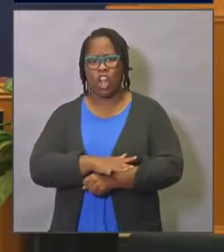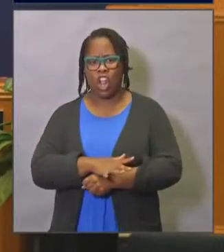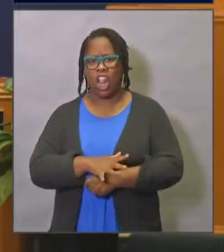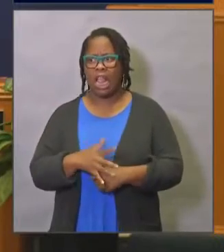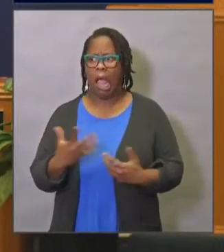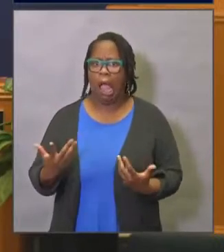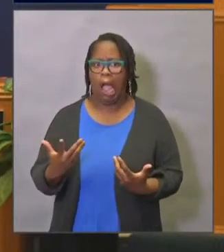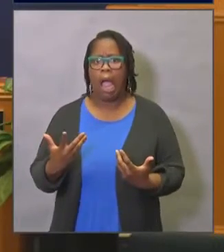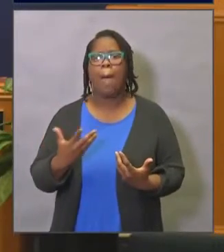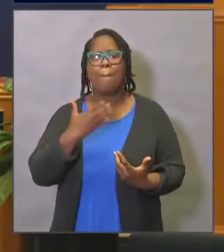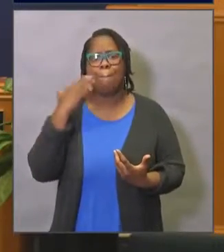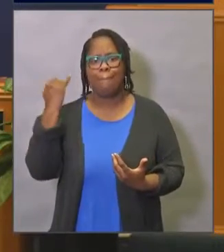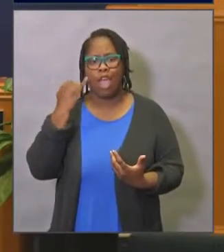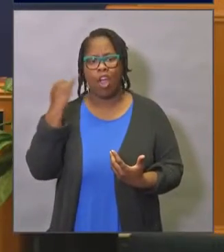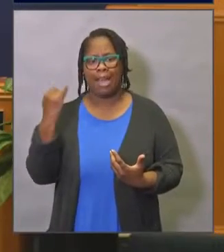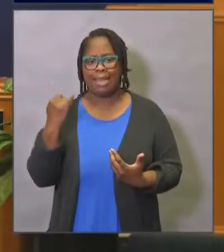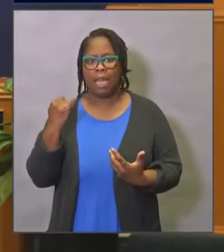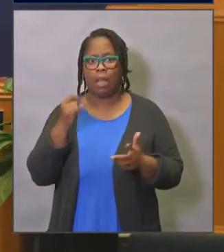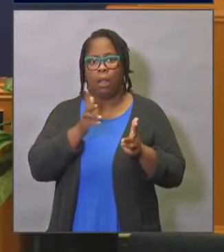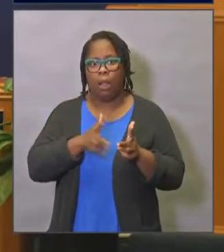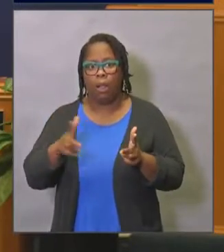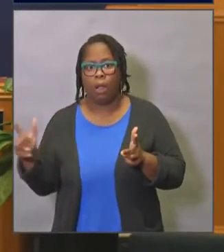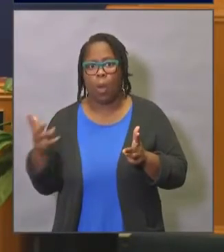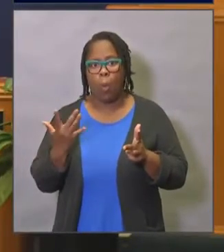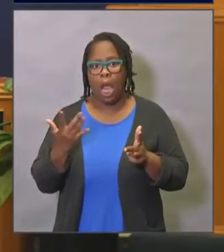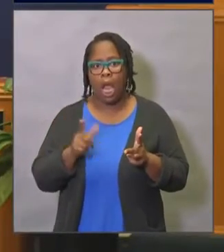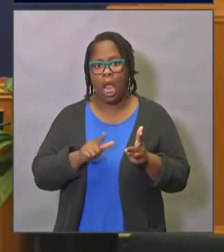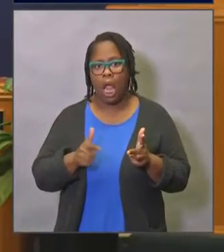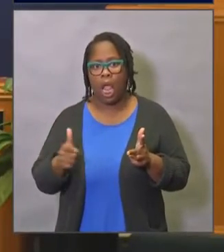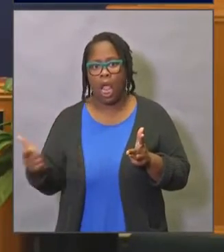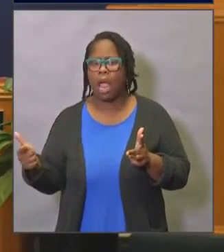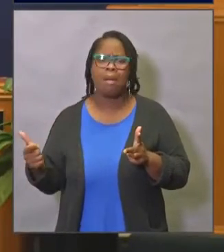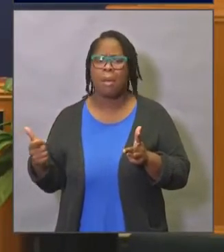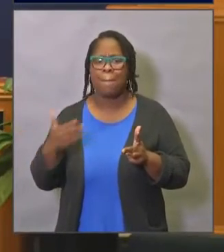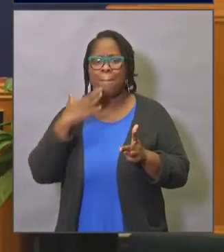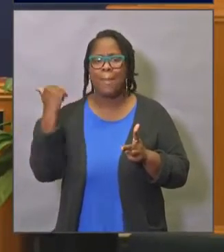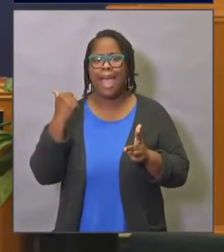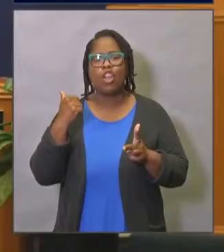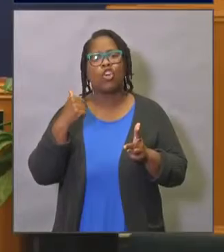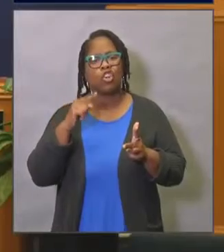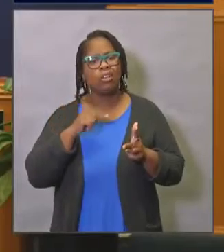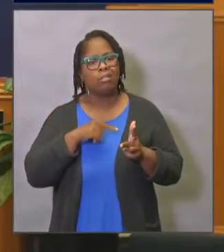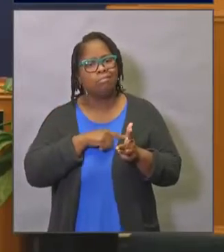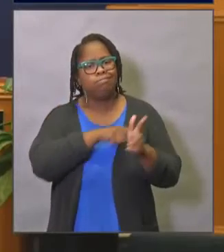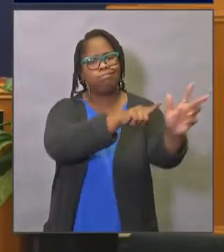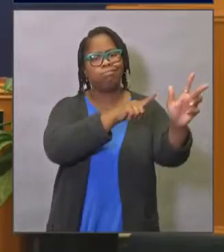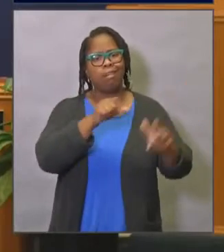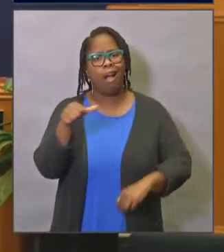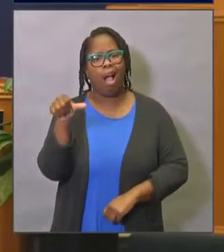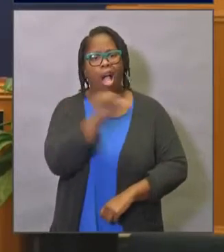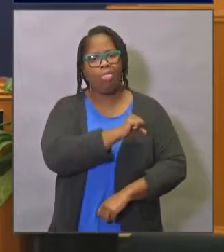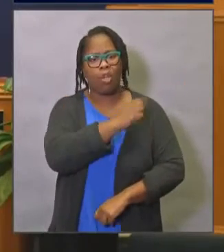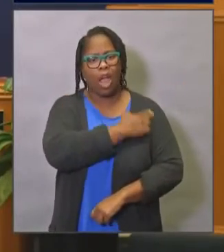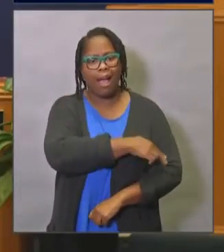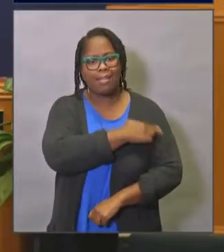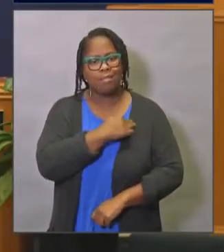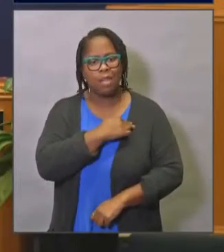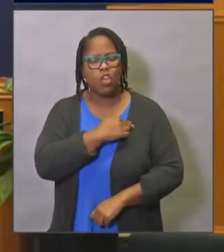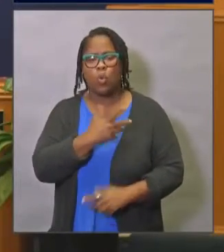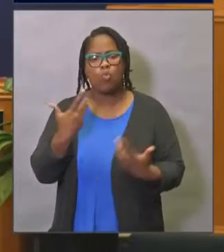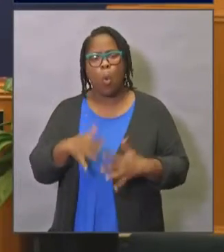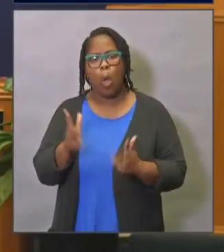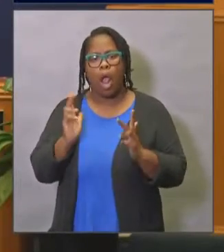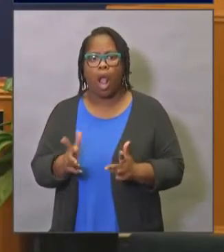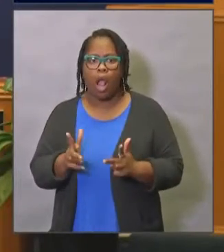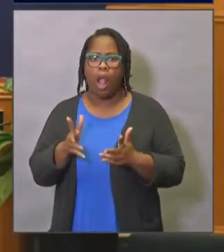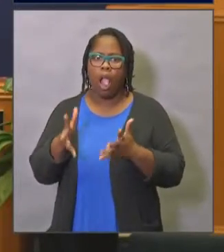those ambulances to other locations if there's the ability to do so, rather than have those ambulances have prolonged